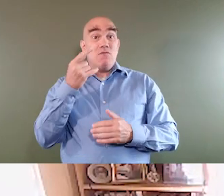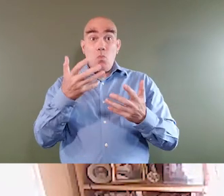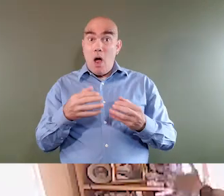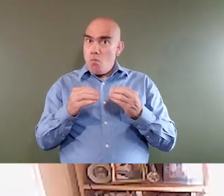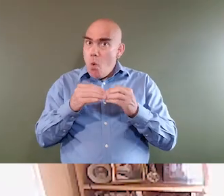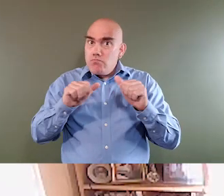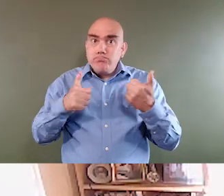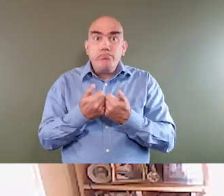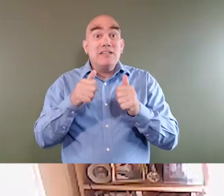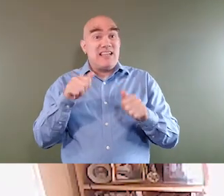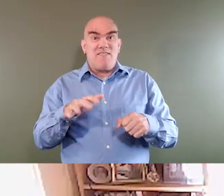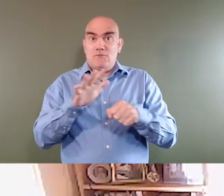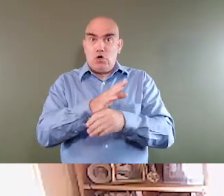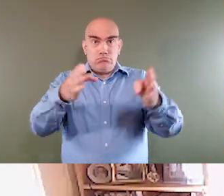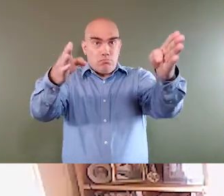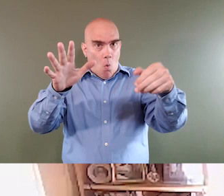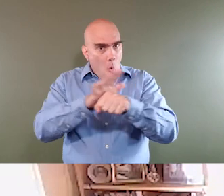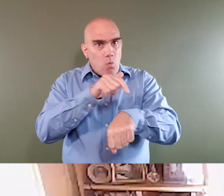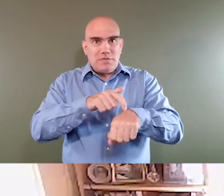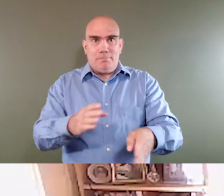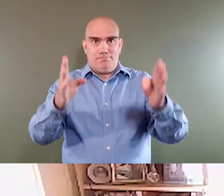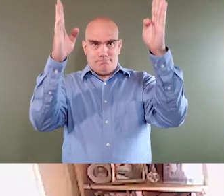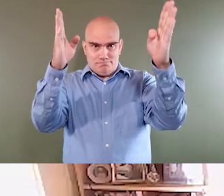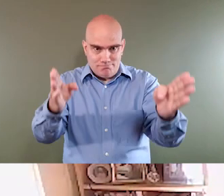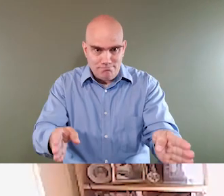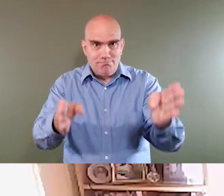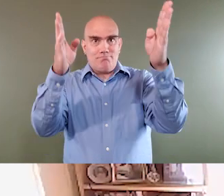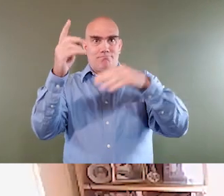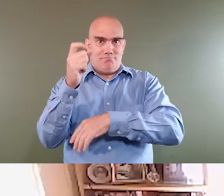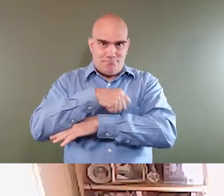the entire time. Okay, so up to you there.